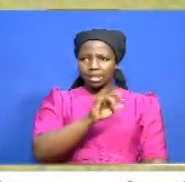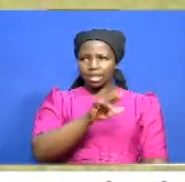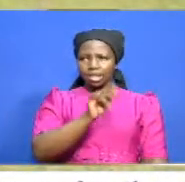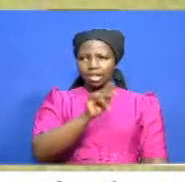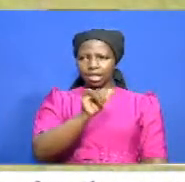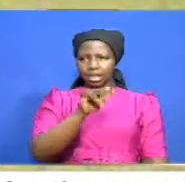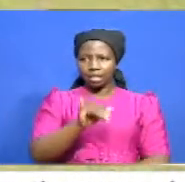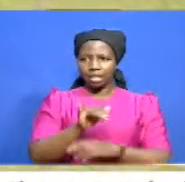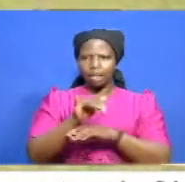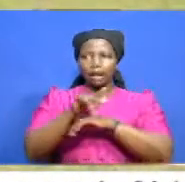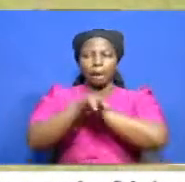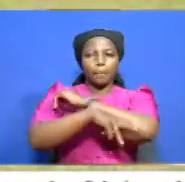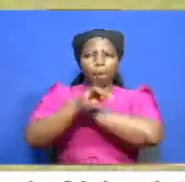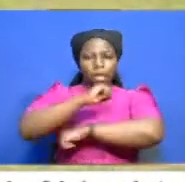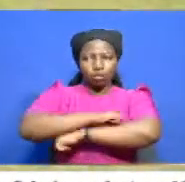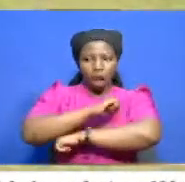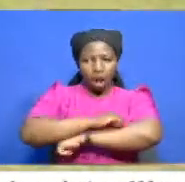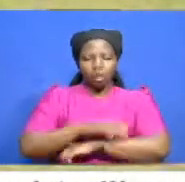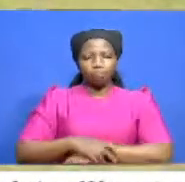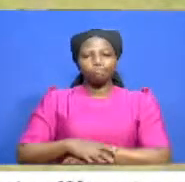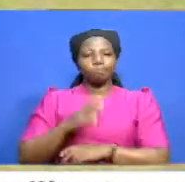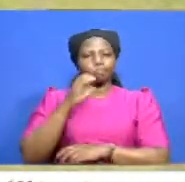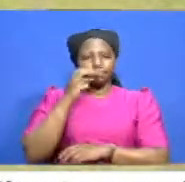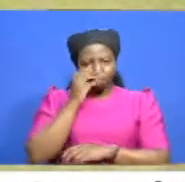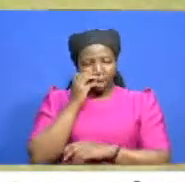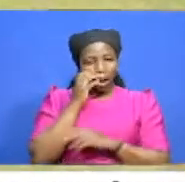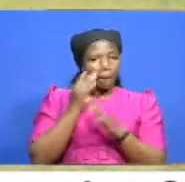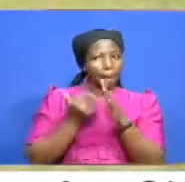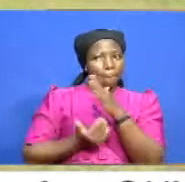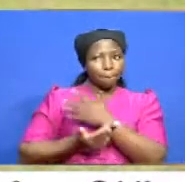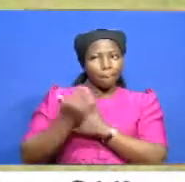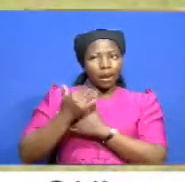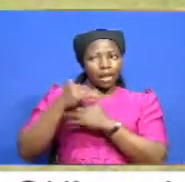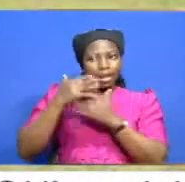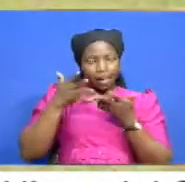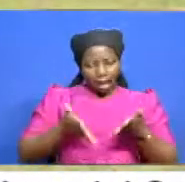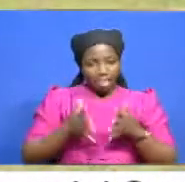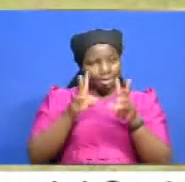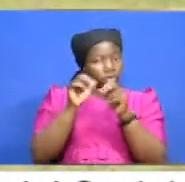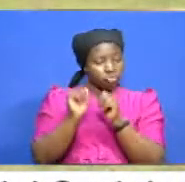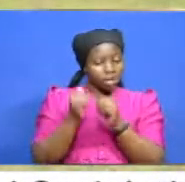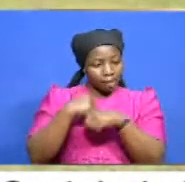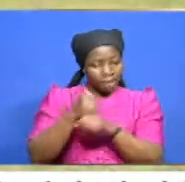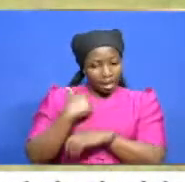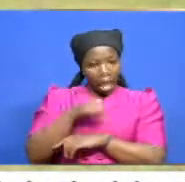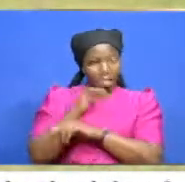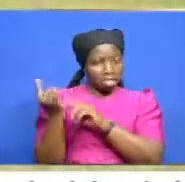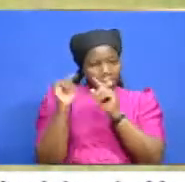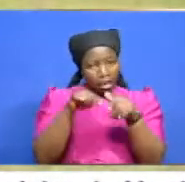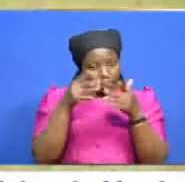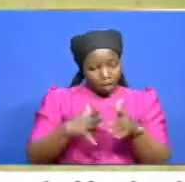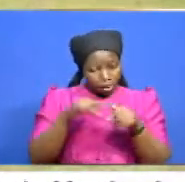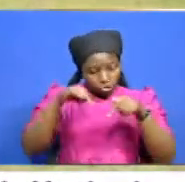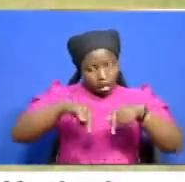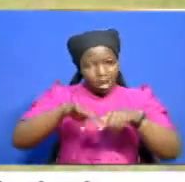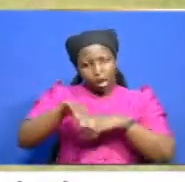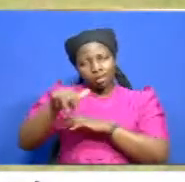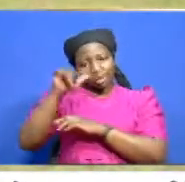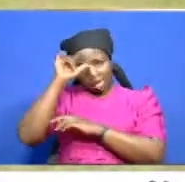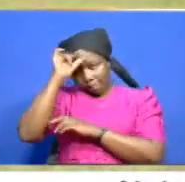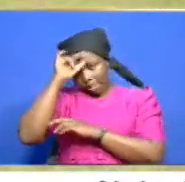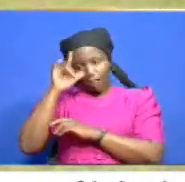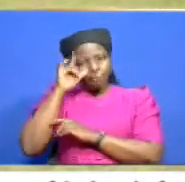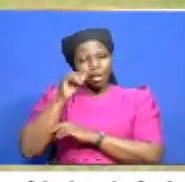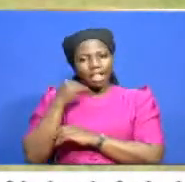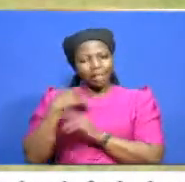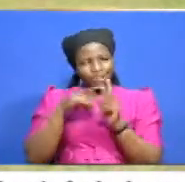in Mombasa County. It is quite a sunny morning here, and the issues that have brought us here today is that the county government of Mombasa had started an